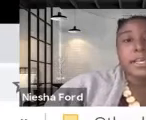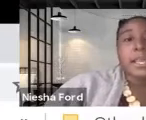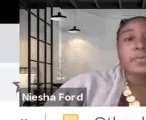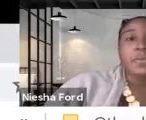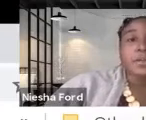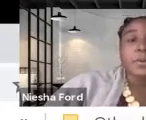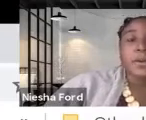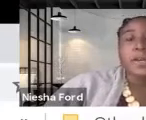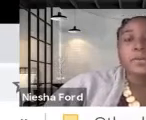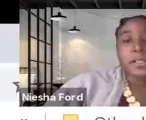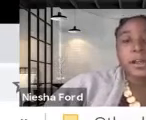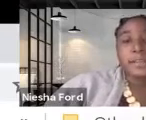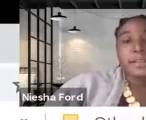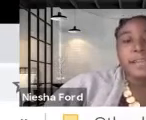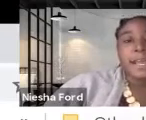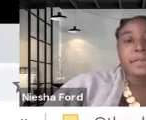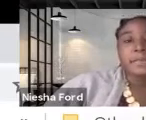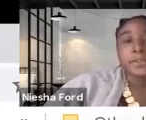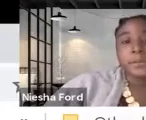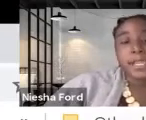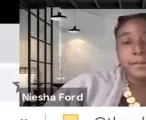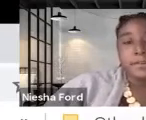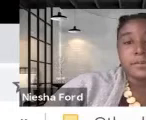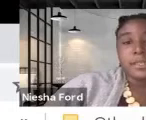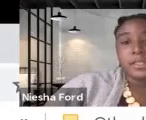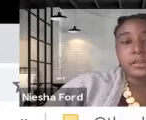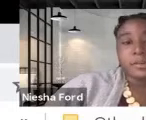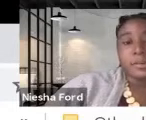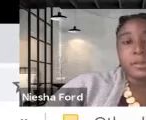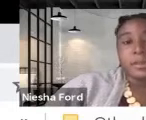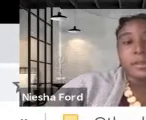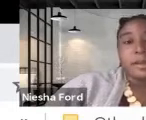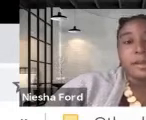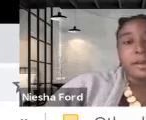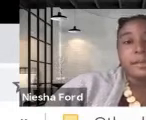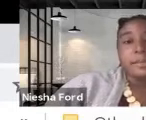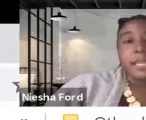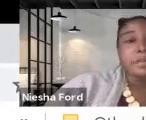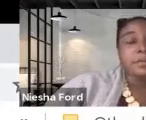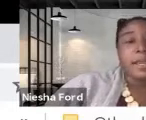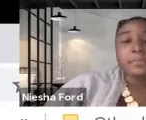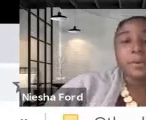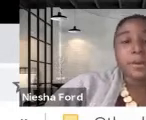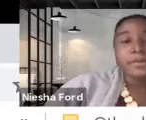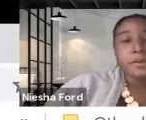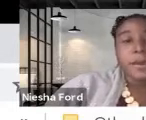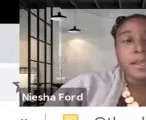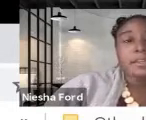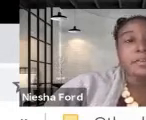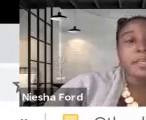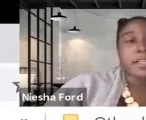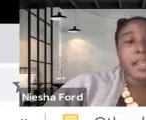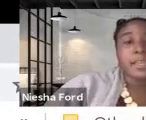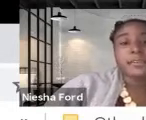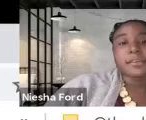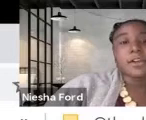for personas and one pro and one con that they had from doing the interviews in their group. And you can write more